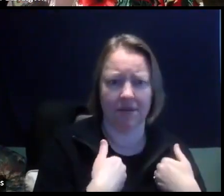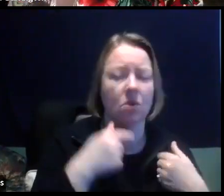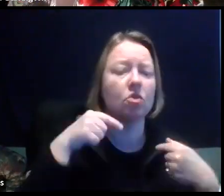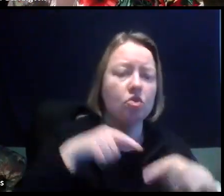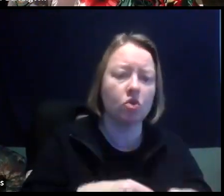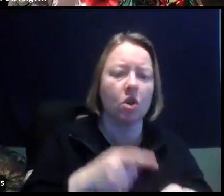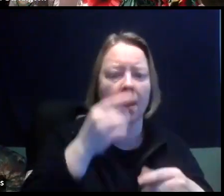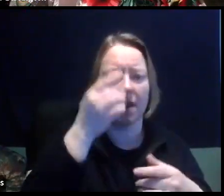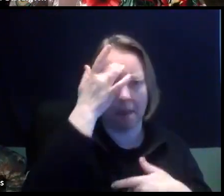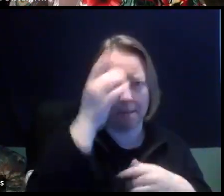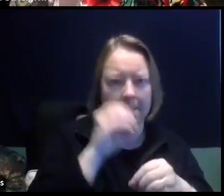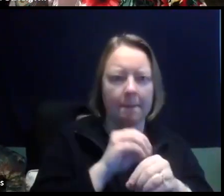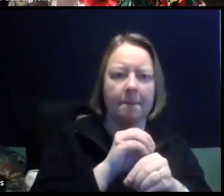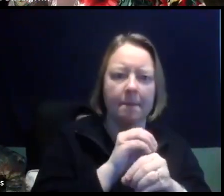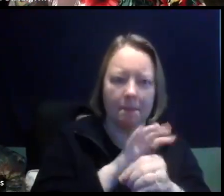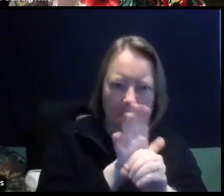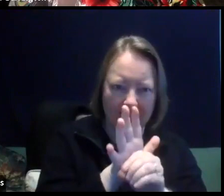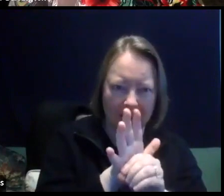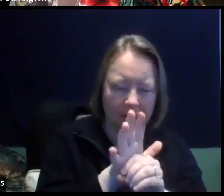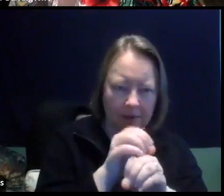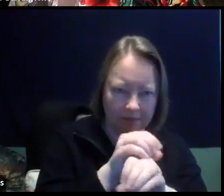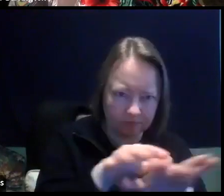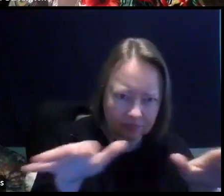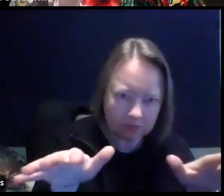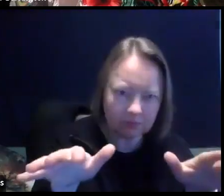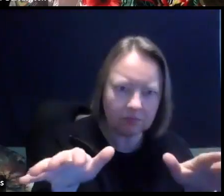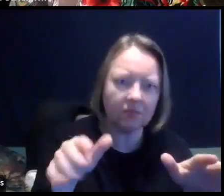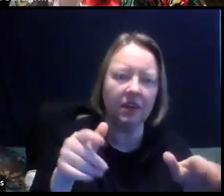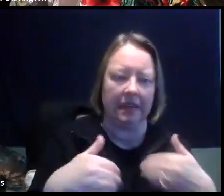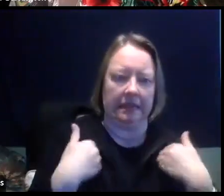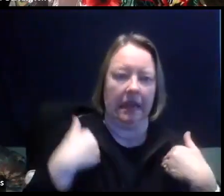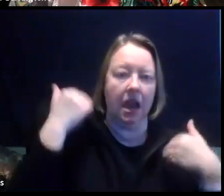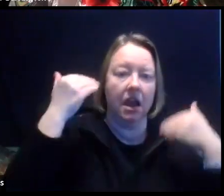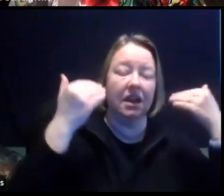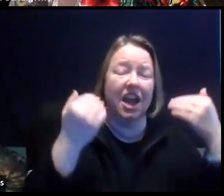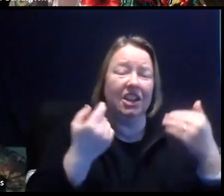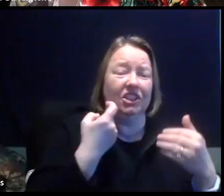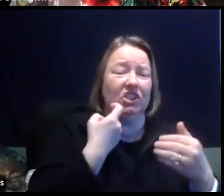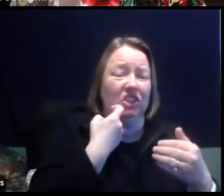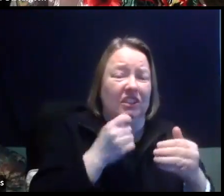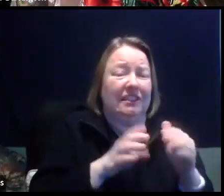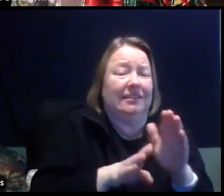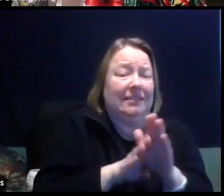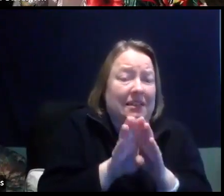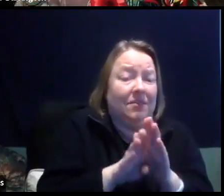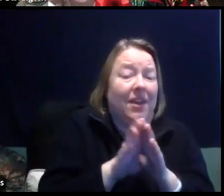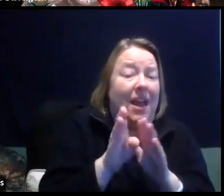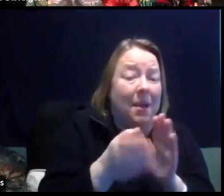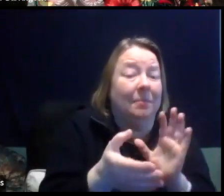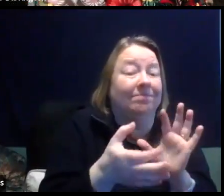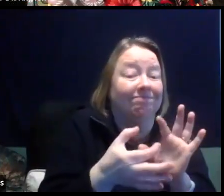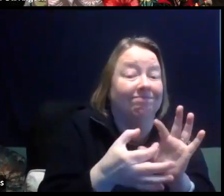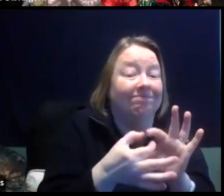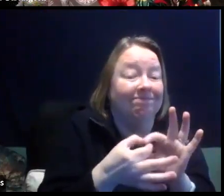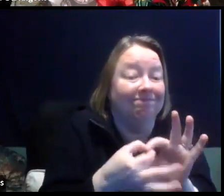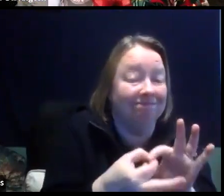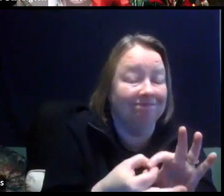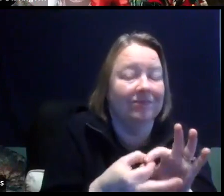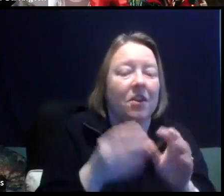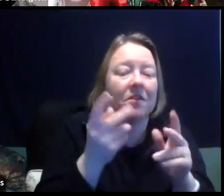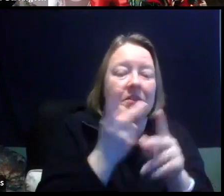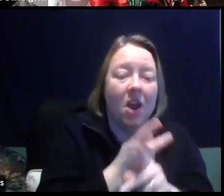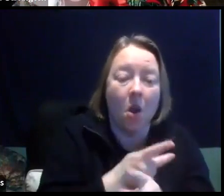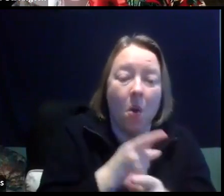you put it in the context of young adults who are just developing relationships, mm-hmm. or navigating what it means